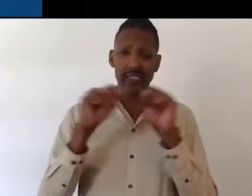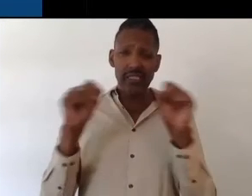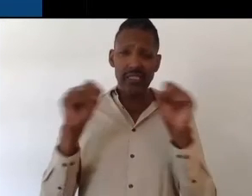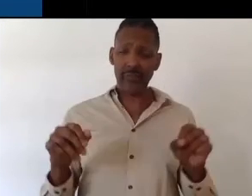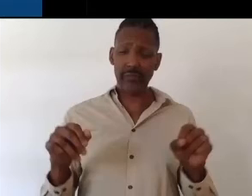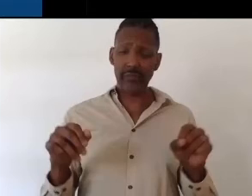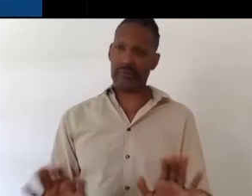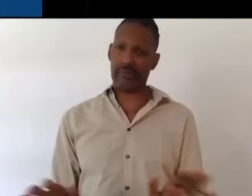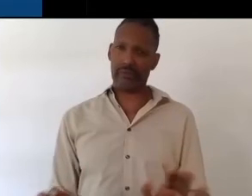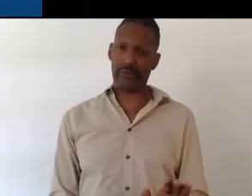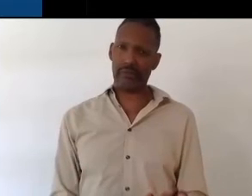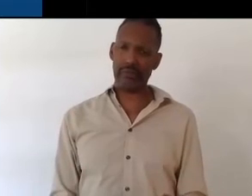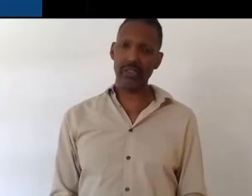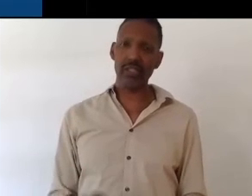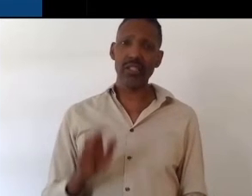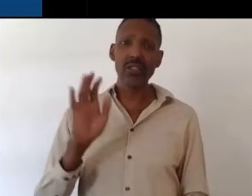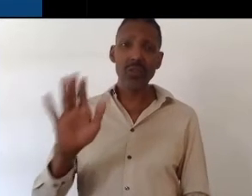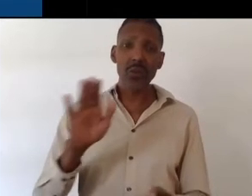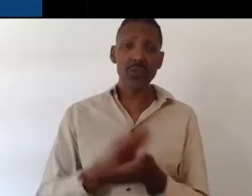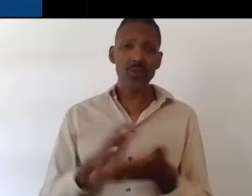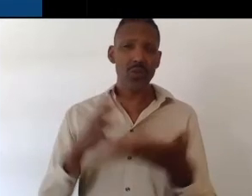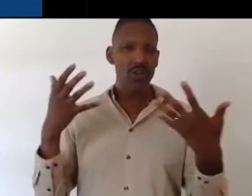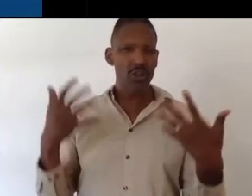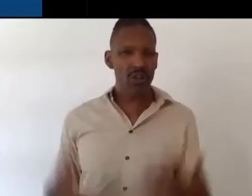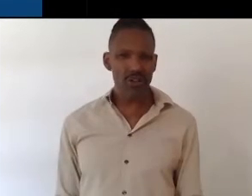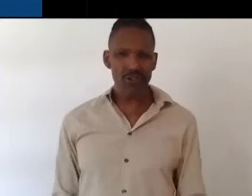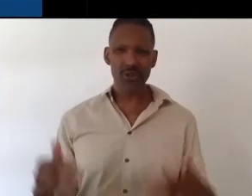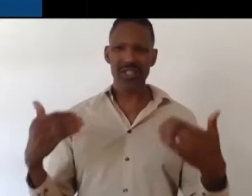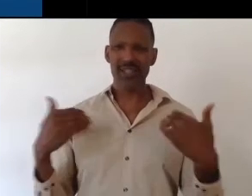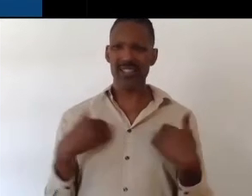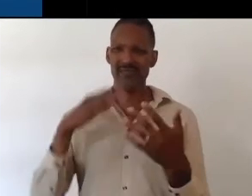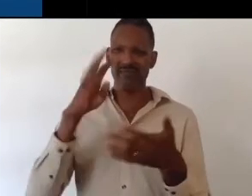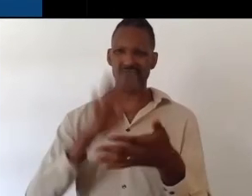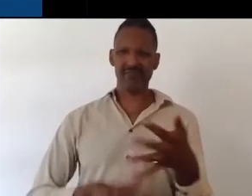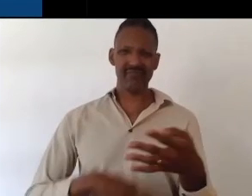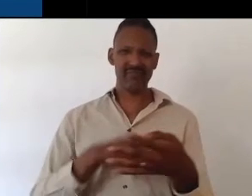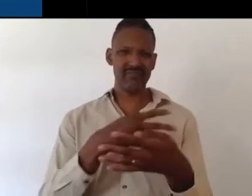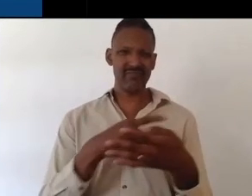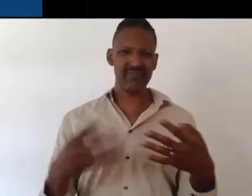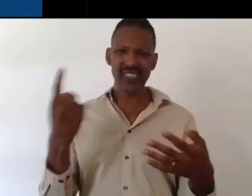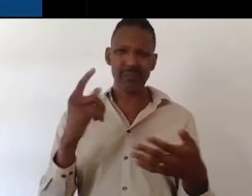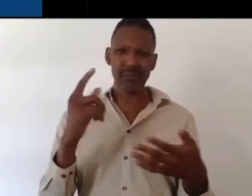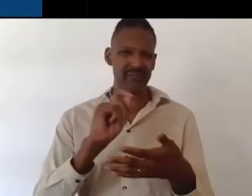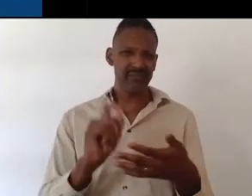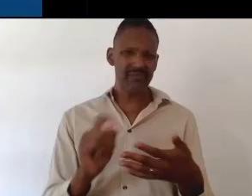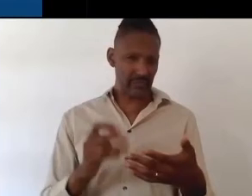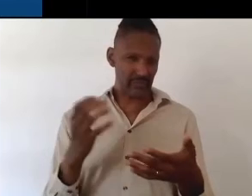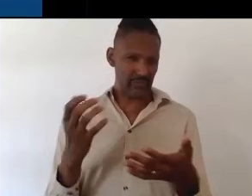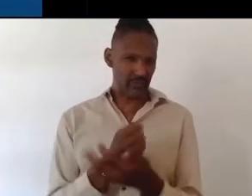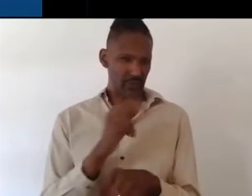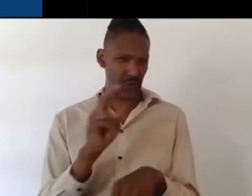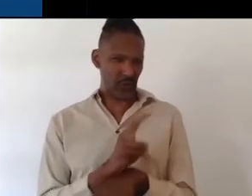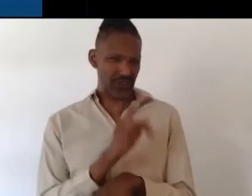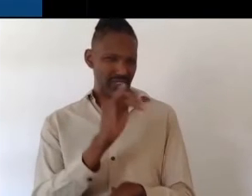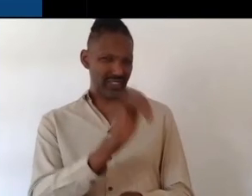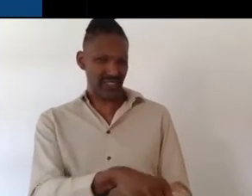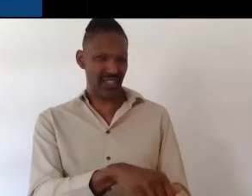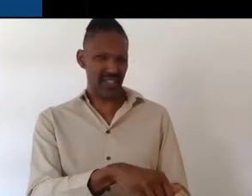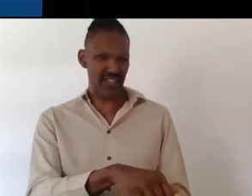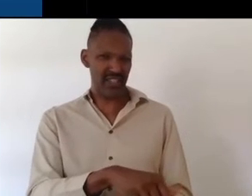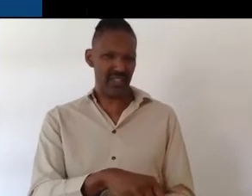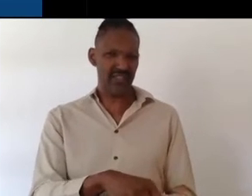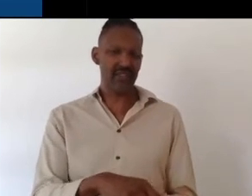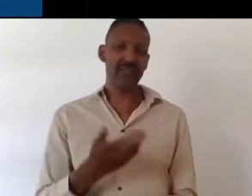you progress monitor the different goals that you're looking at, inviting maybe the speech therapist and the occupational therapist to do their